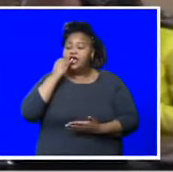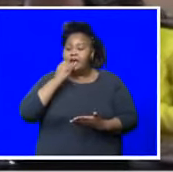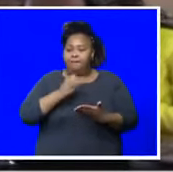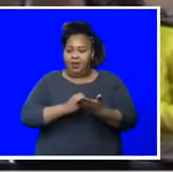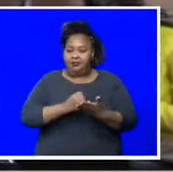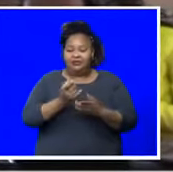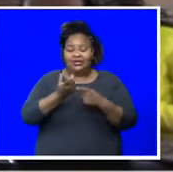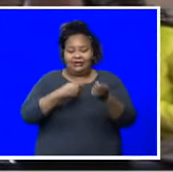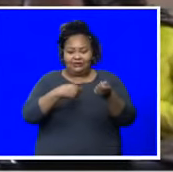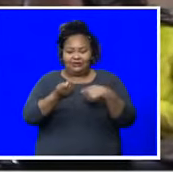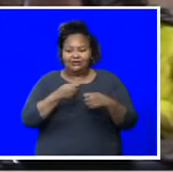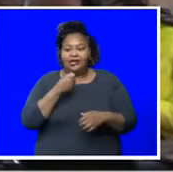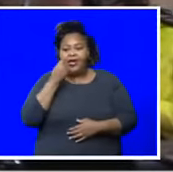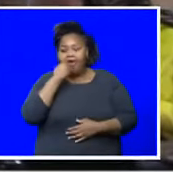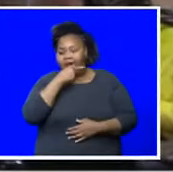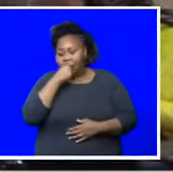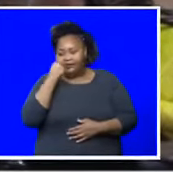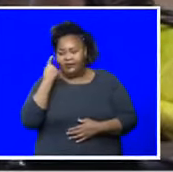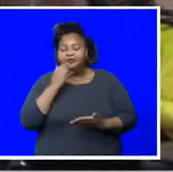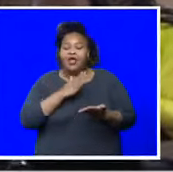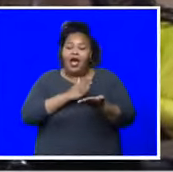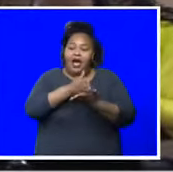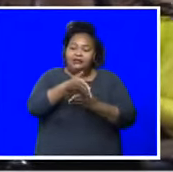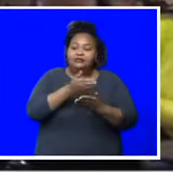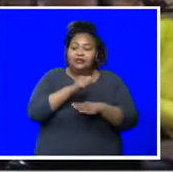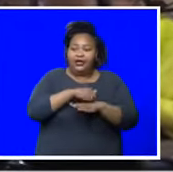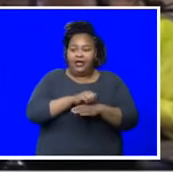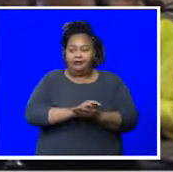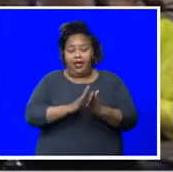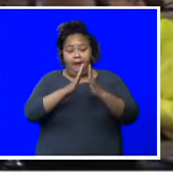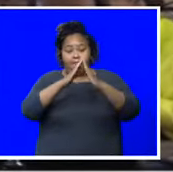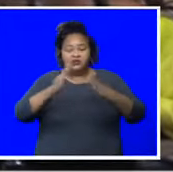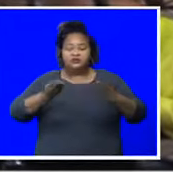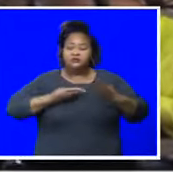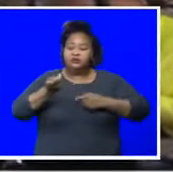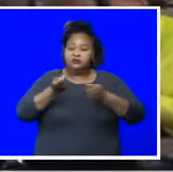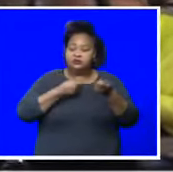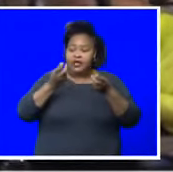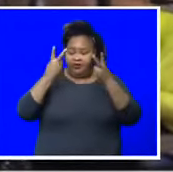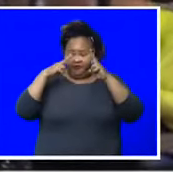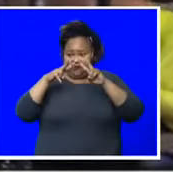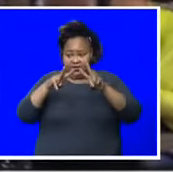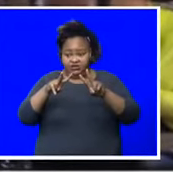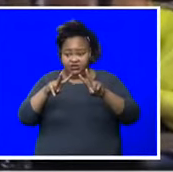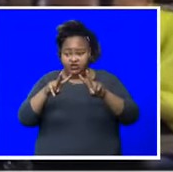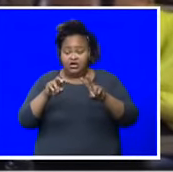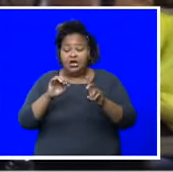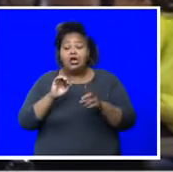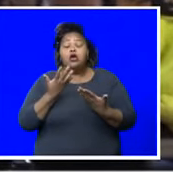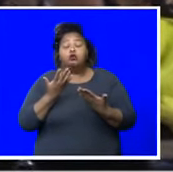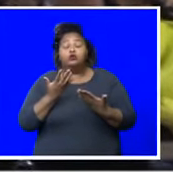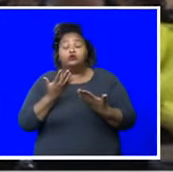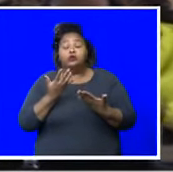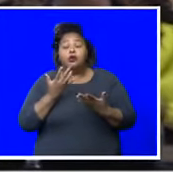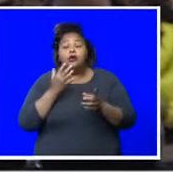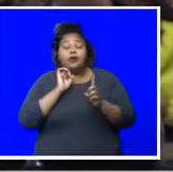license. Liphupho lethu esisetiko ukuthi konke loku sifuna sigcina sikwete electronically